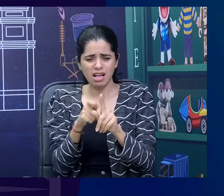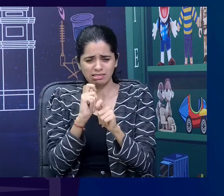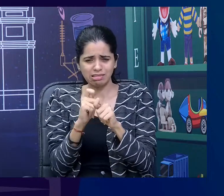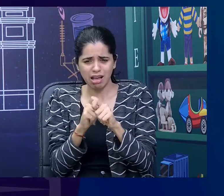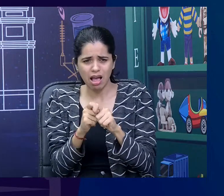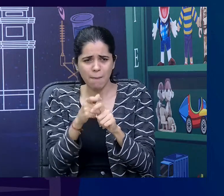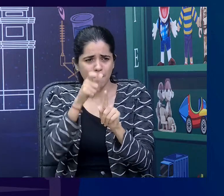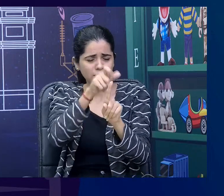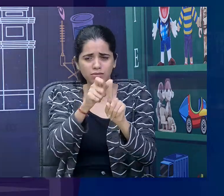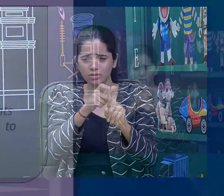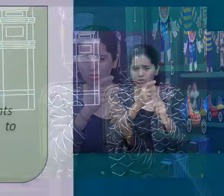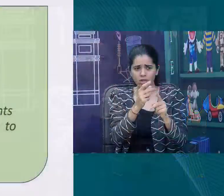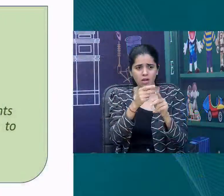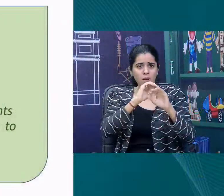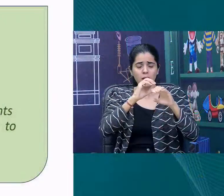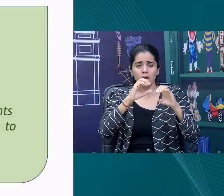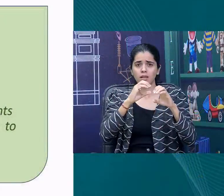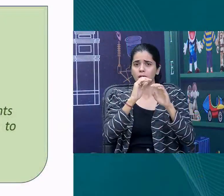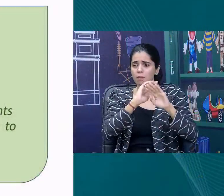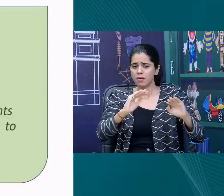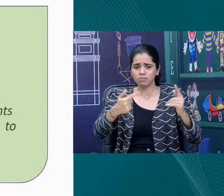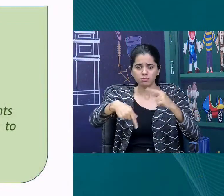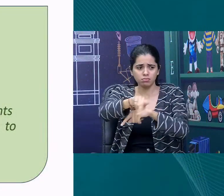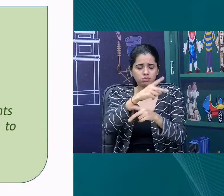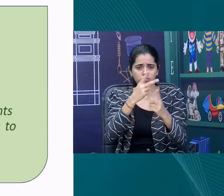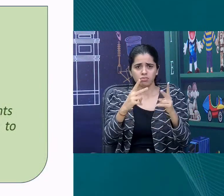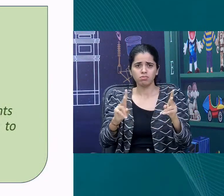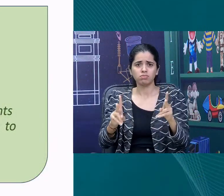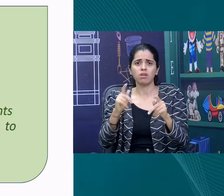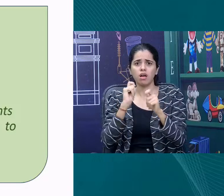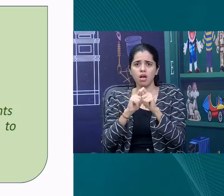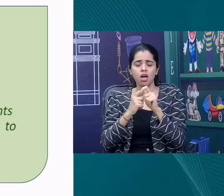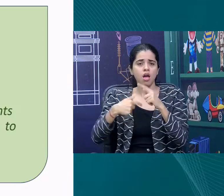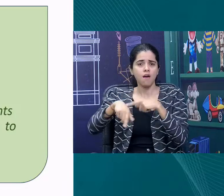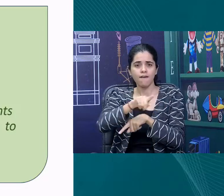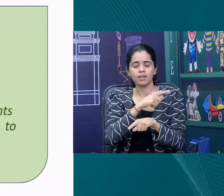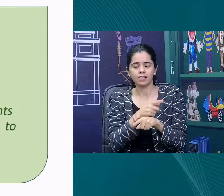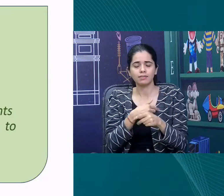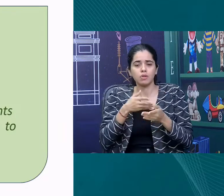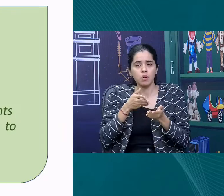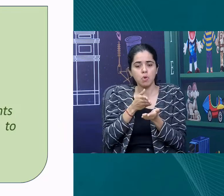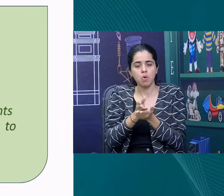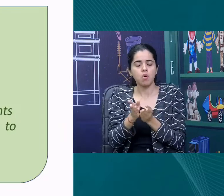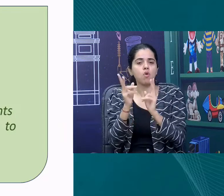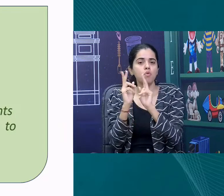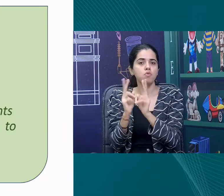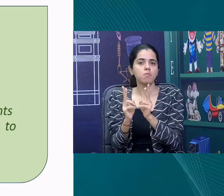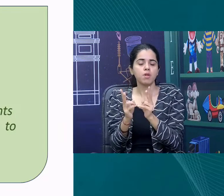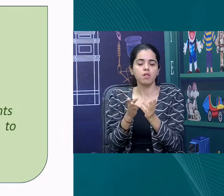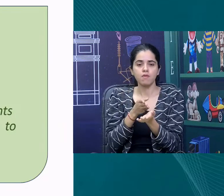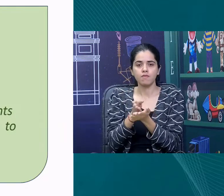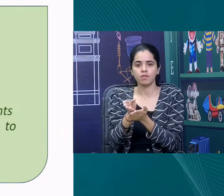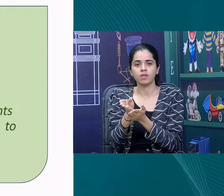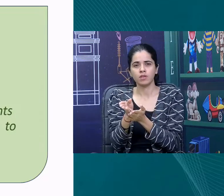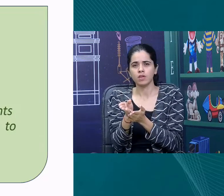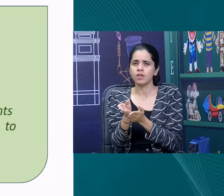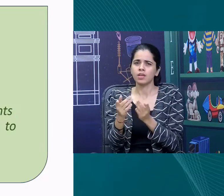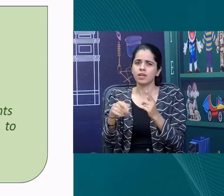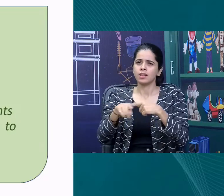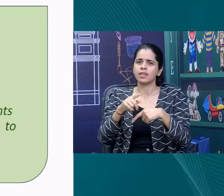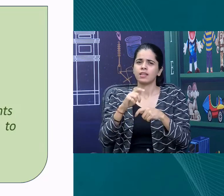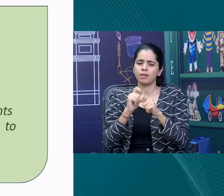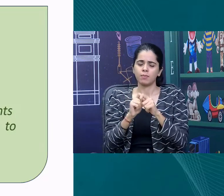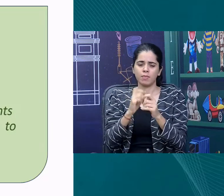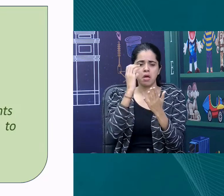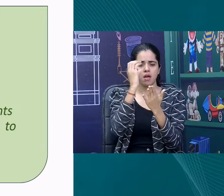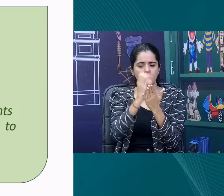done. So and they give up. They give up very easily and they go back to their normal ways. They say it's tough, it's not easy. We have to complete